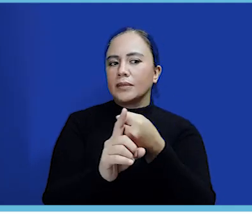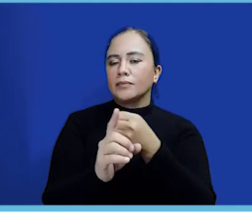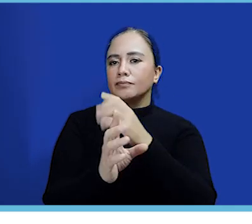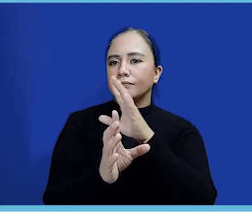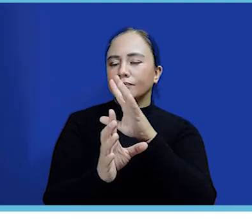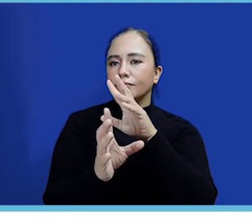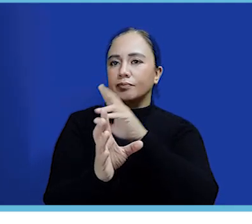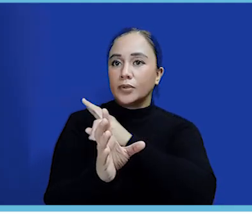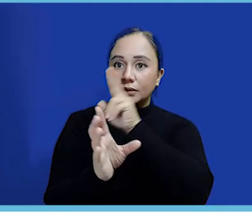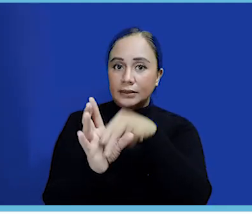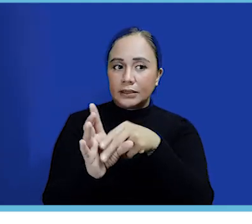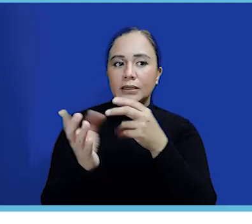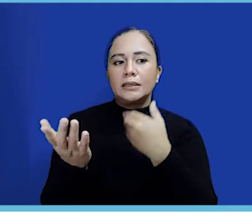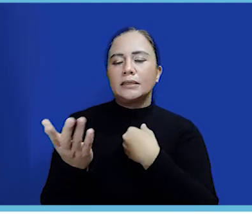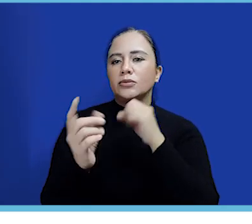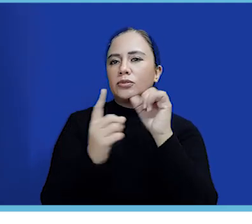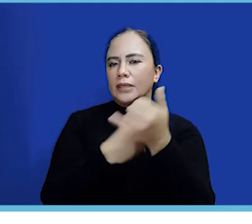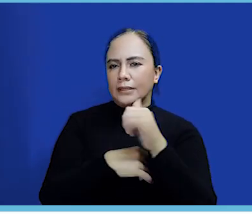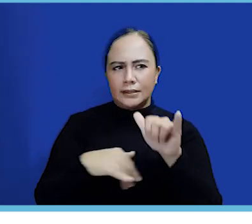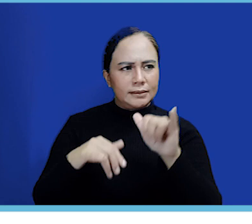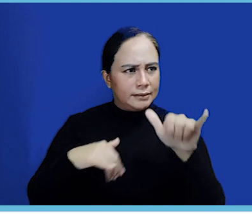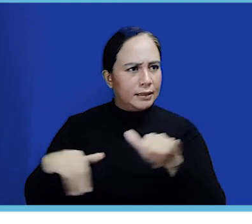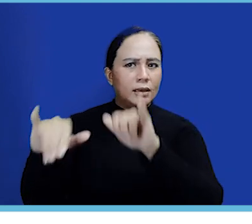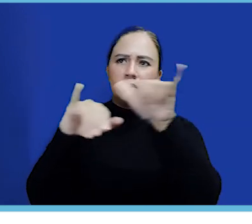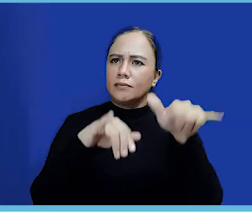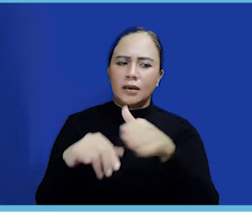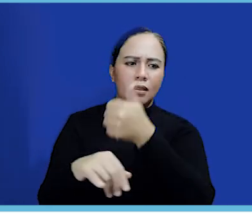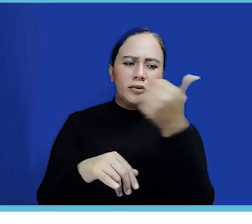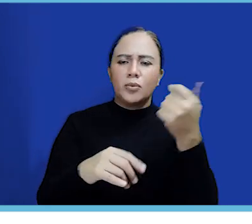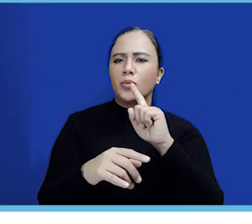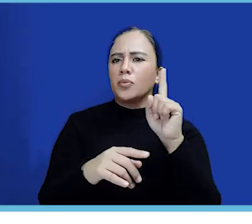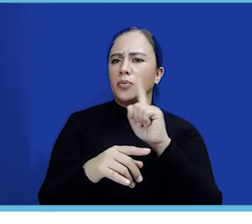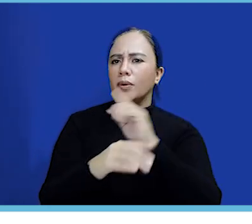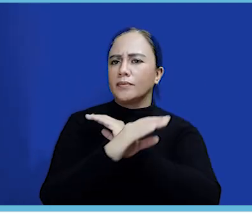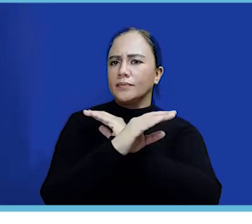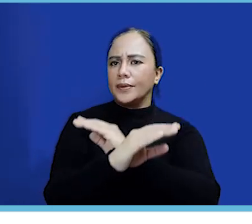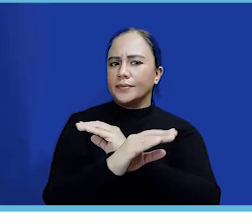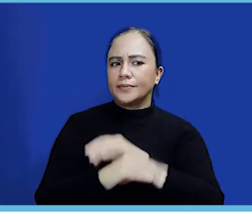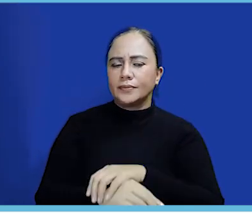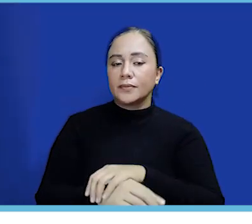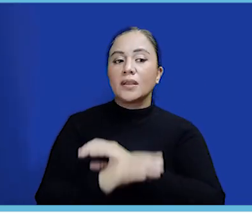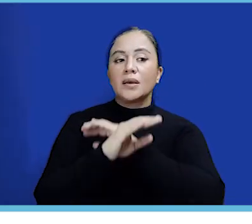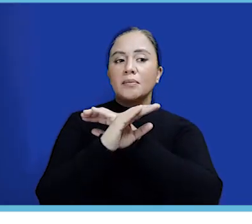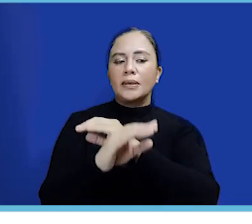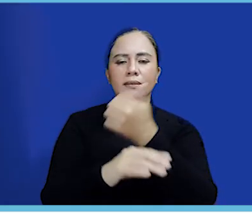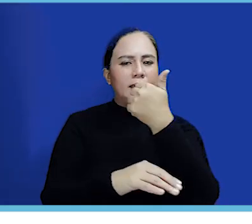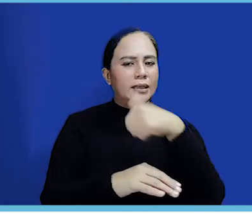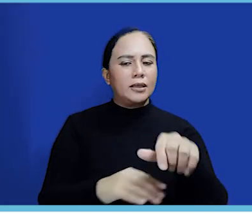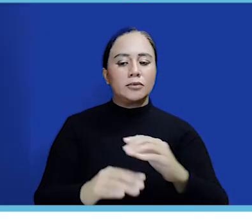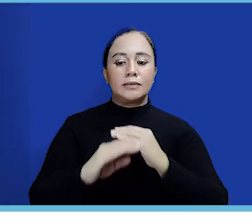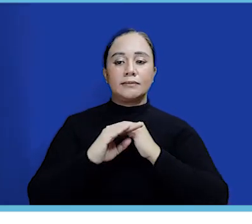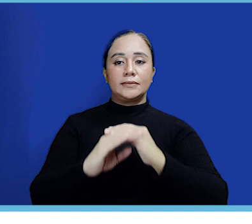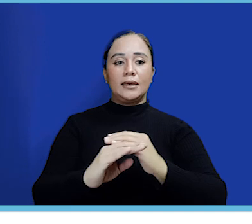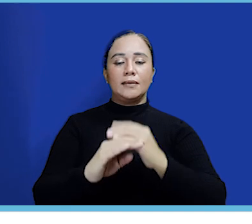effectively participating in society like everyone else. What are barriers? Barriers are